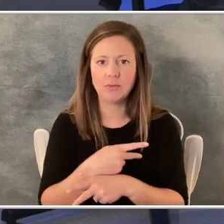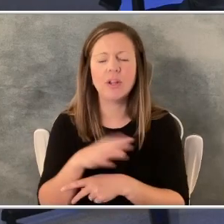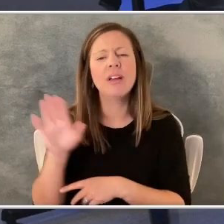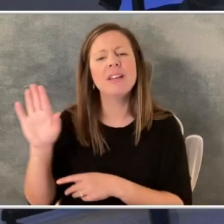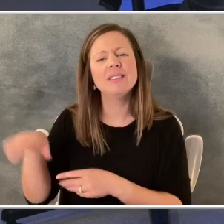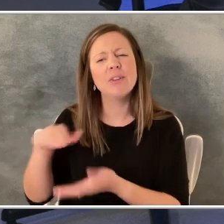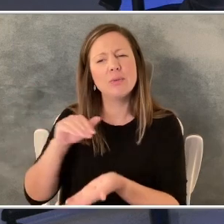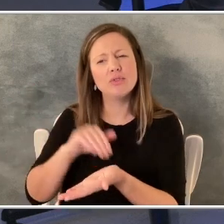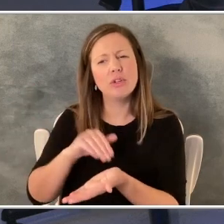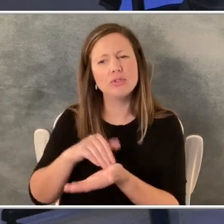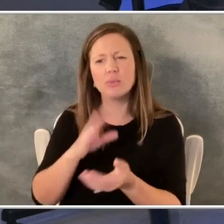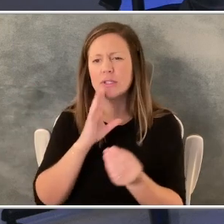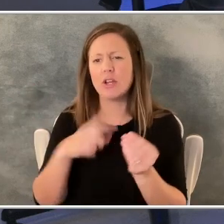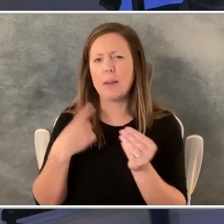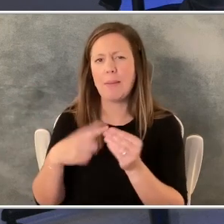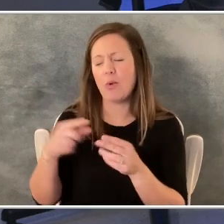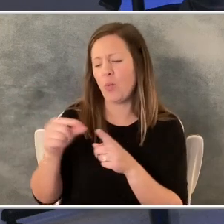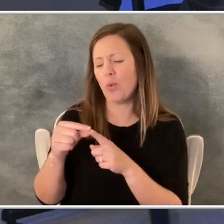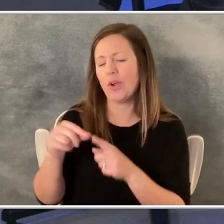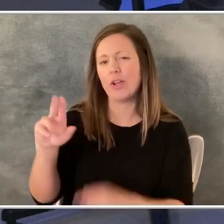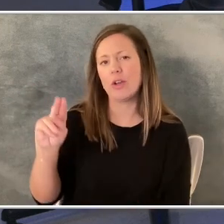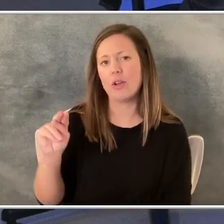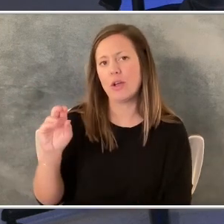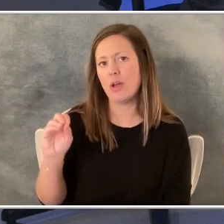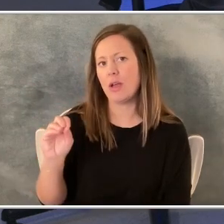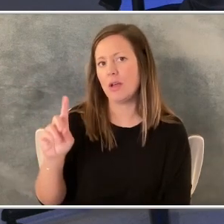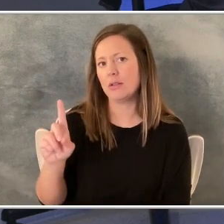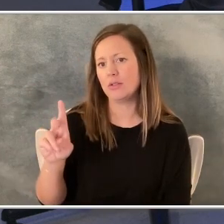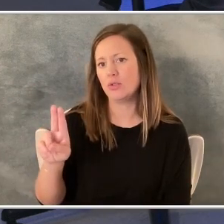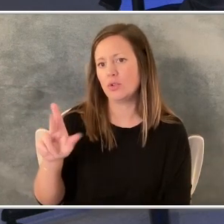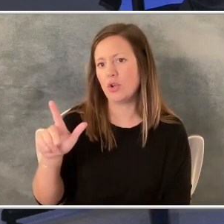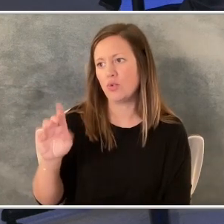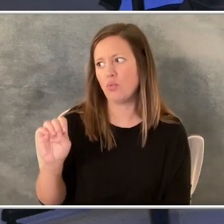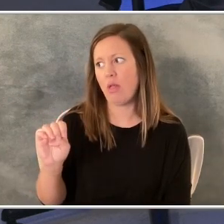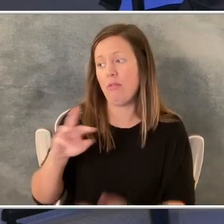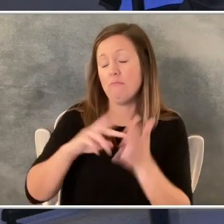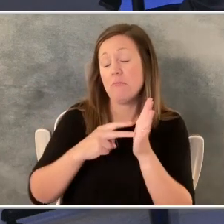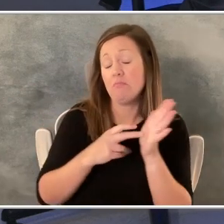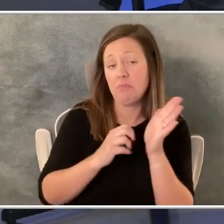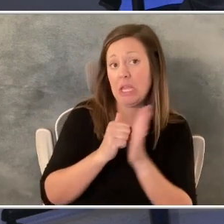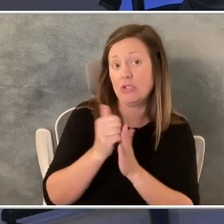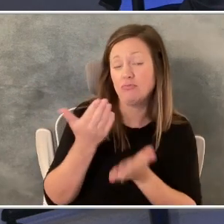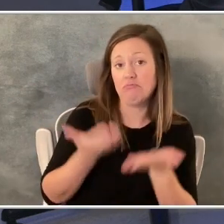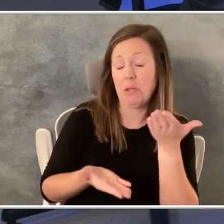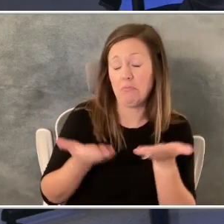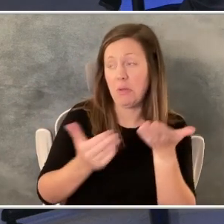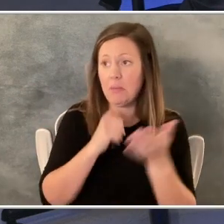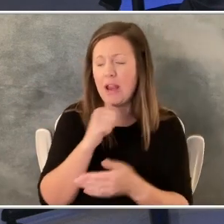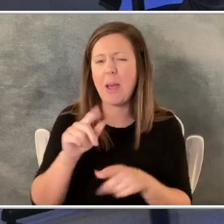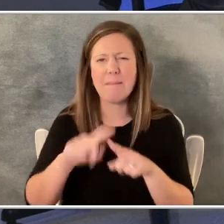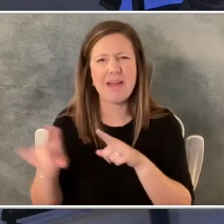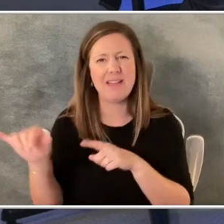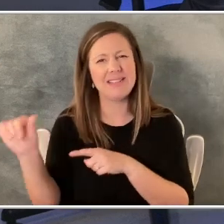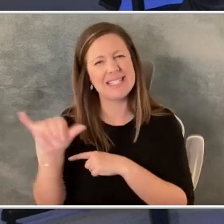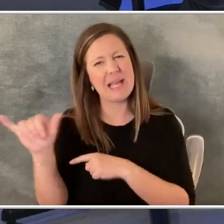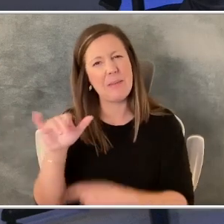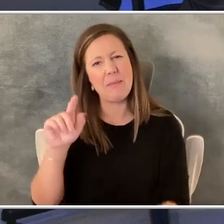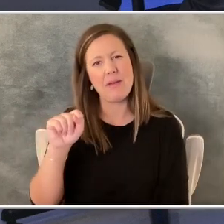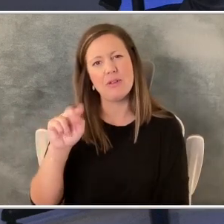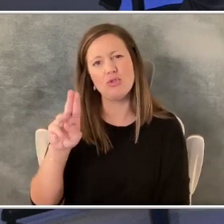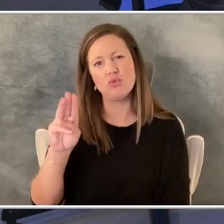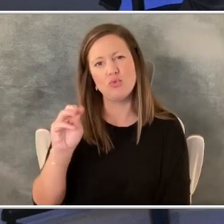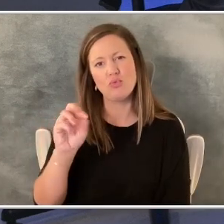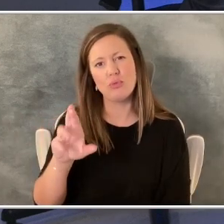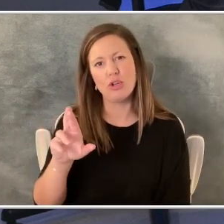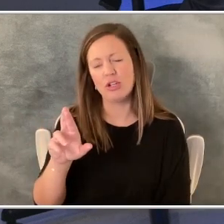a nodule. We hear that word, and they can be benign. But is that the same as a tumor? And how often does a nodule turn